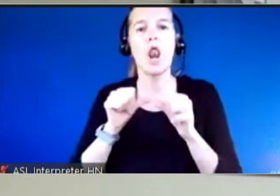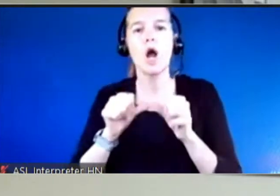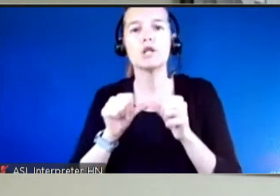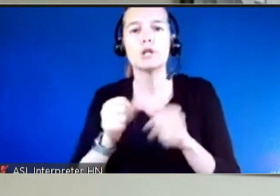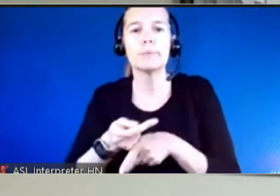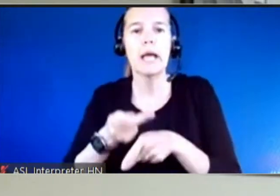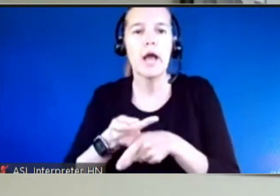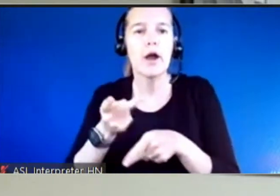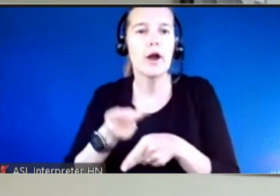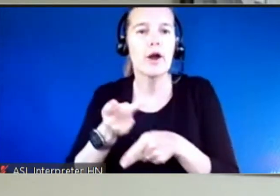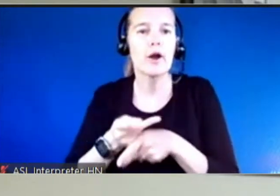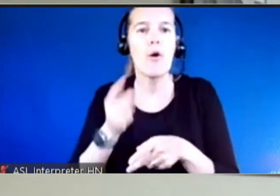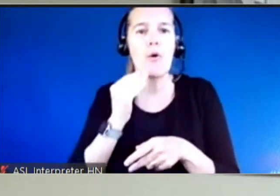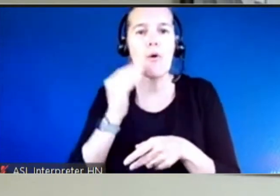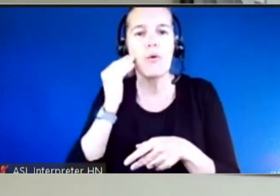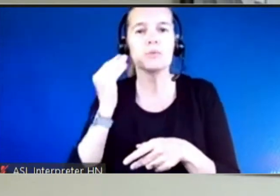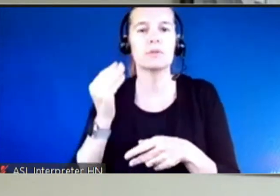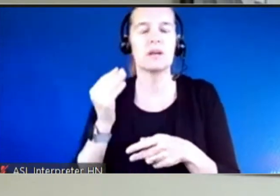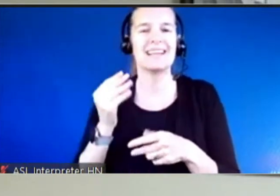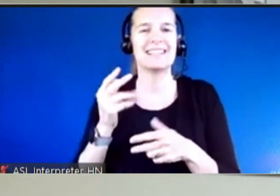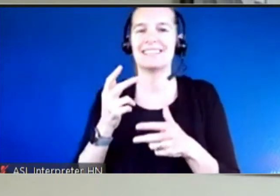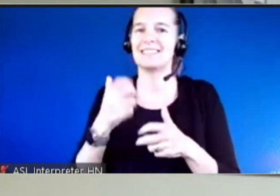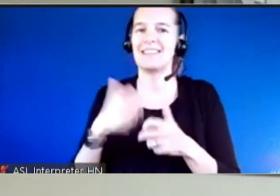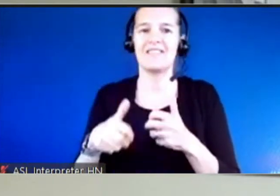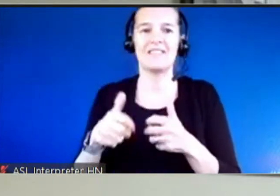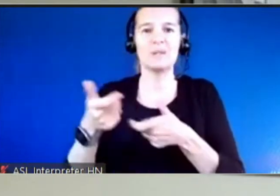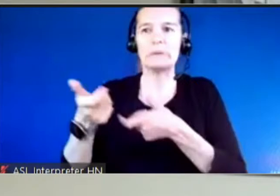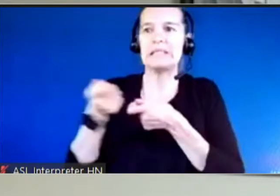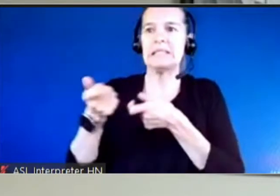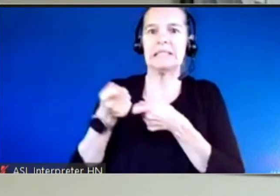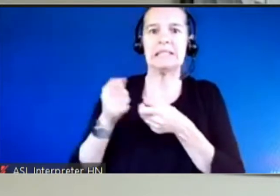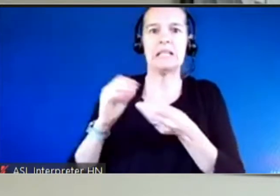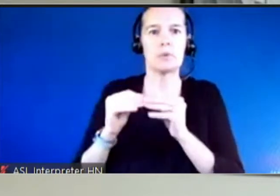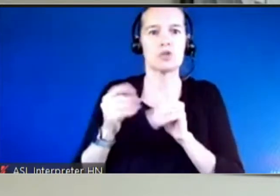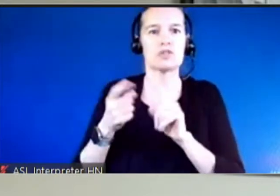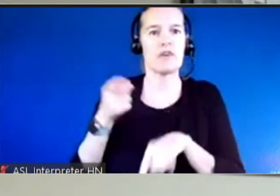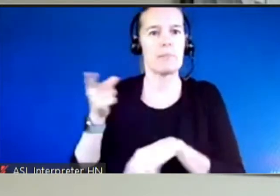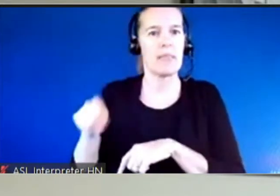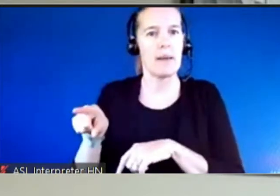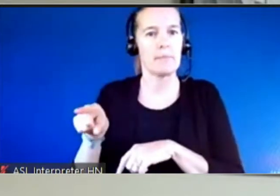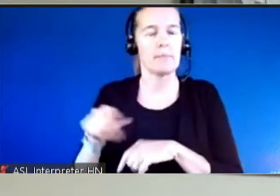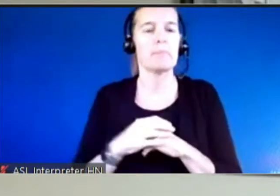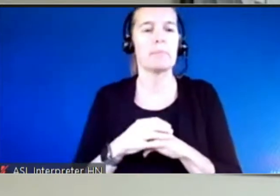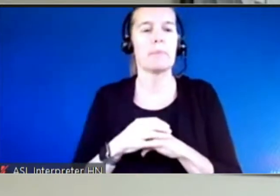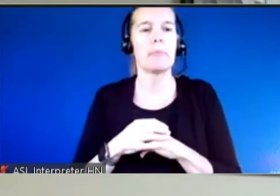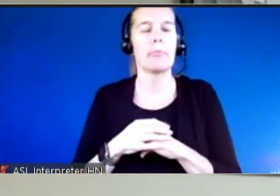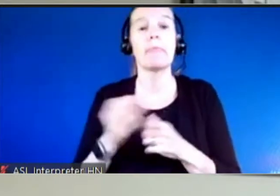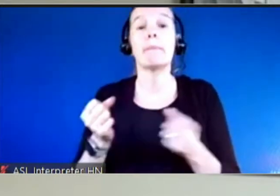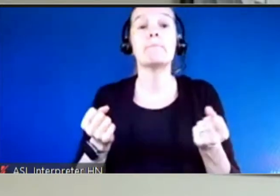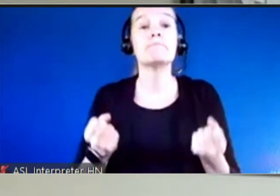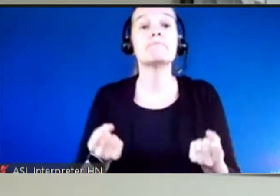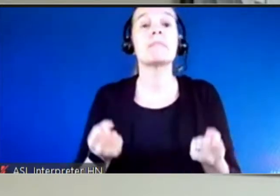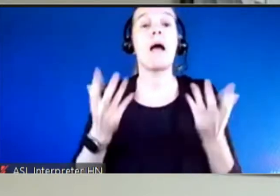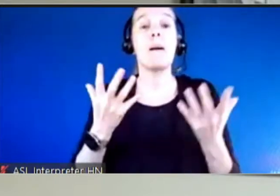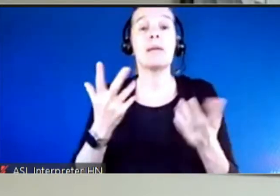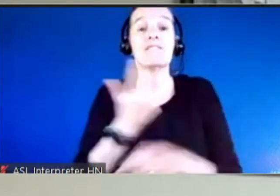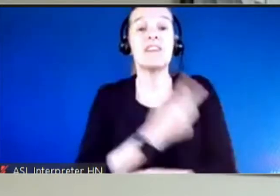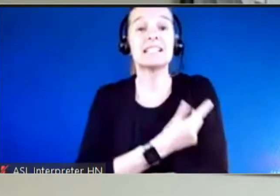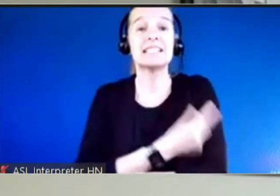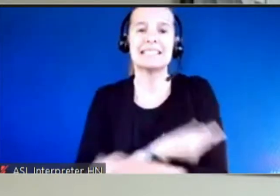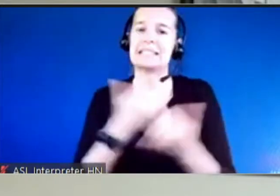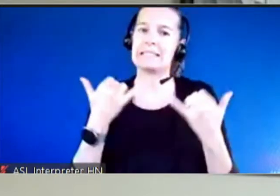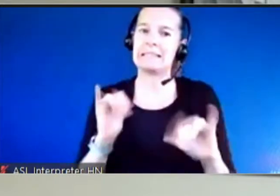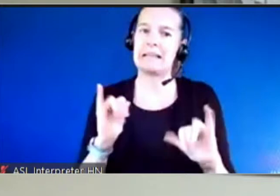difficult to extract those numbers. The vaccine supply is still a major challenge. Ordering and accounting